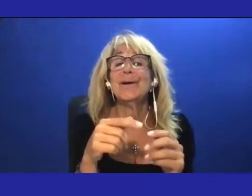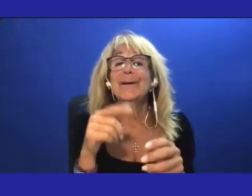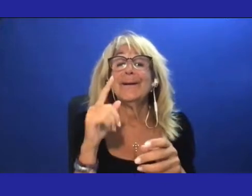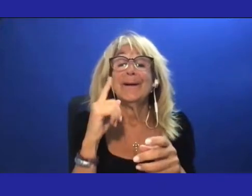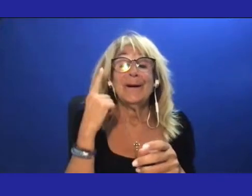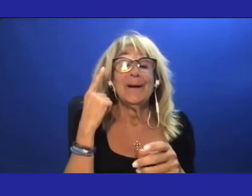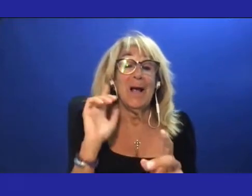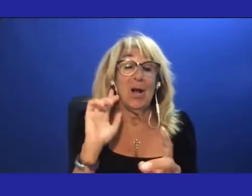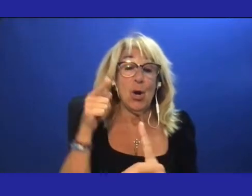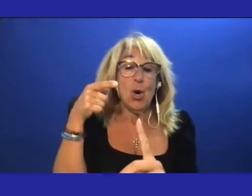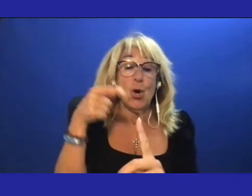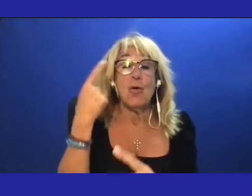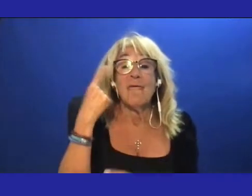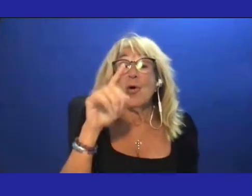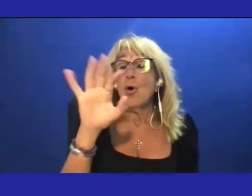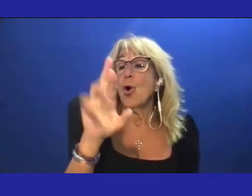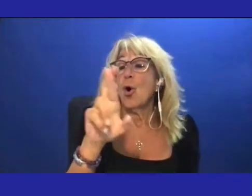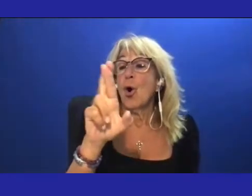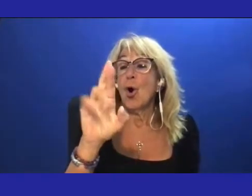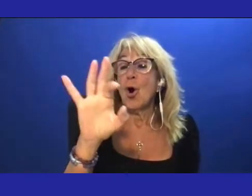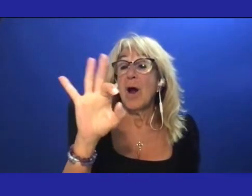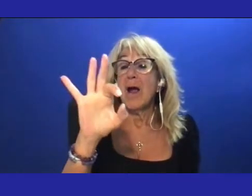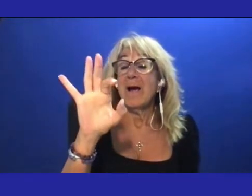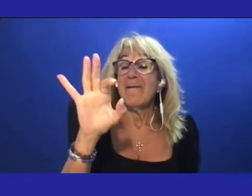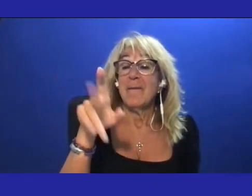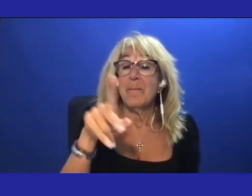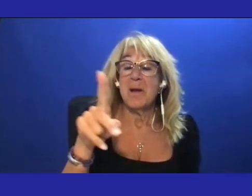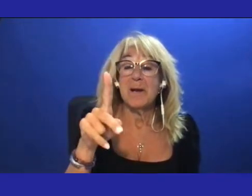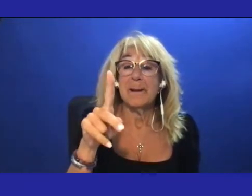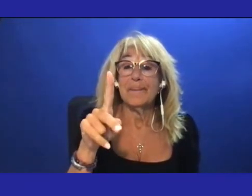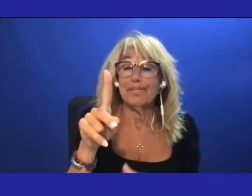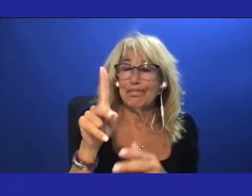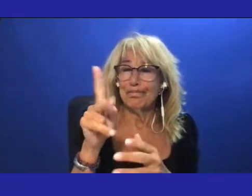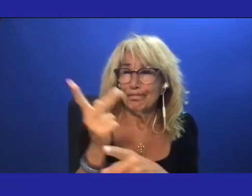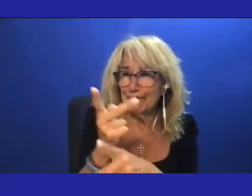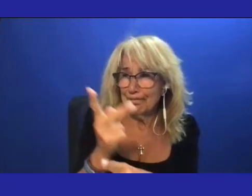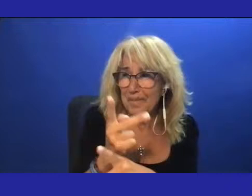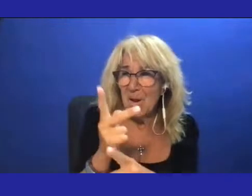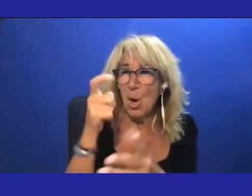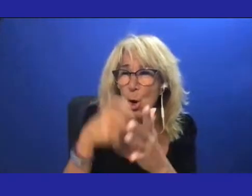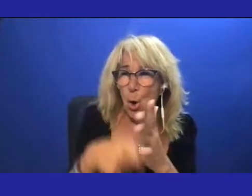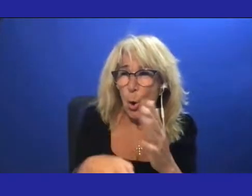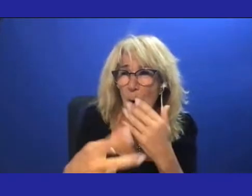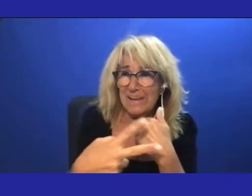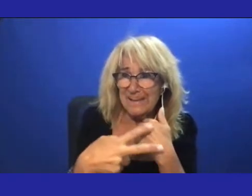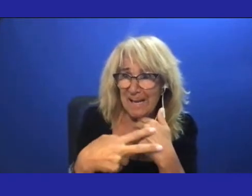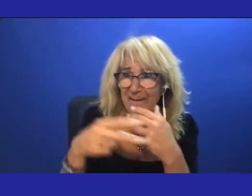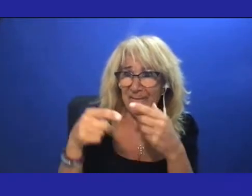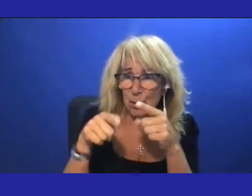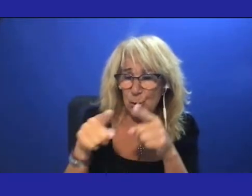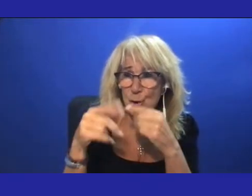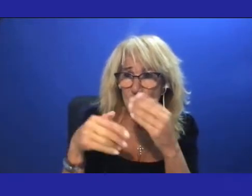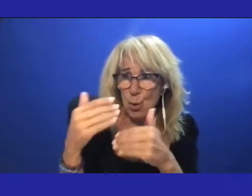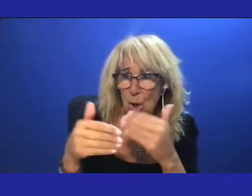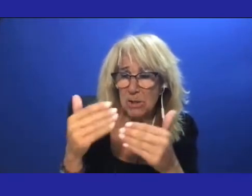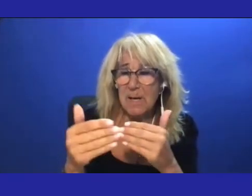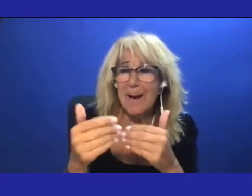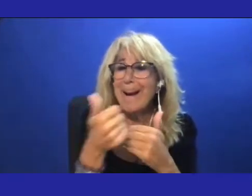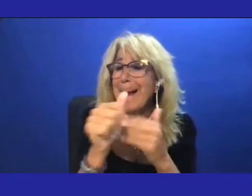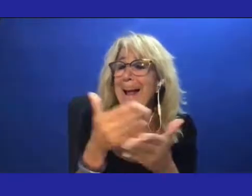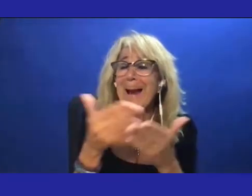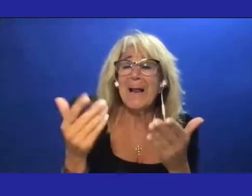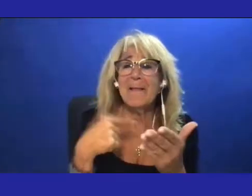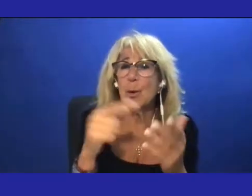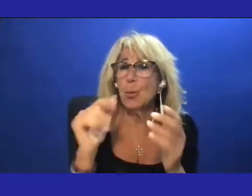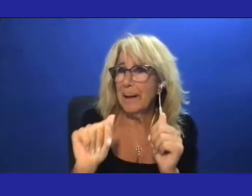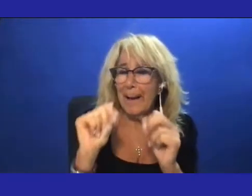been to find cost savings within the process. So anything we can do to either negotiate